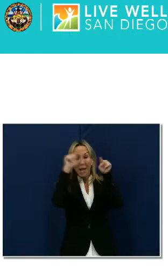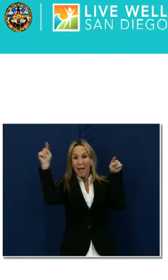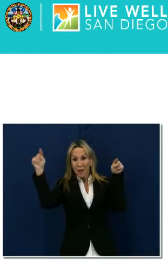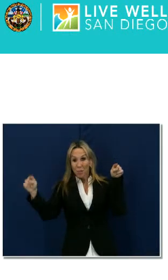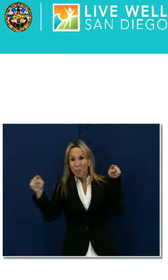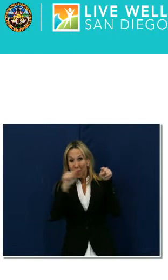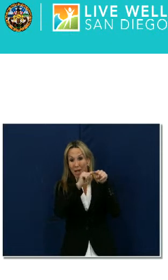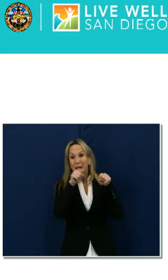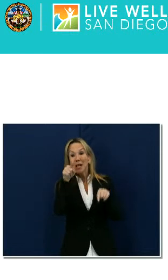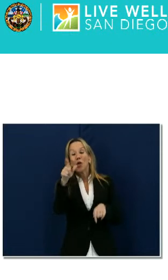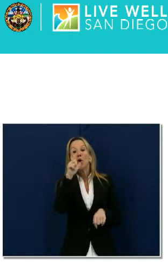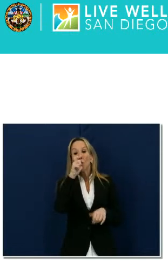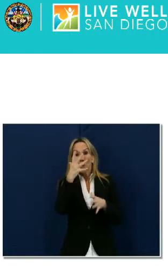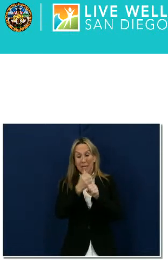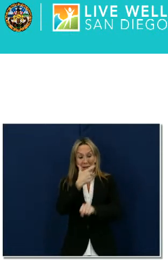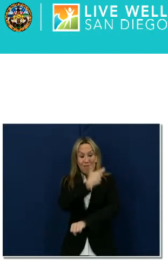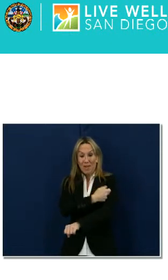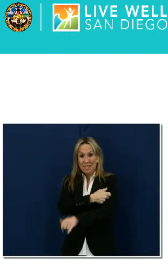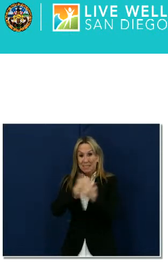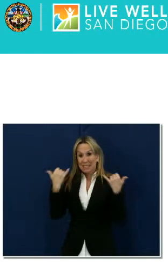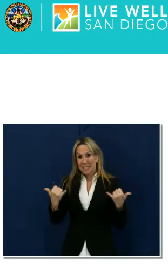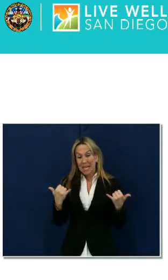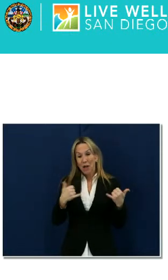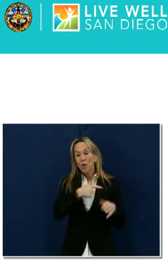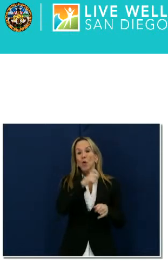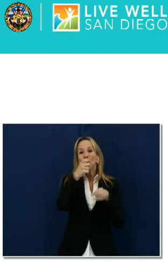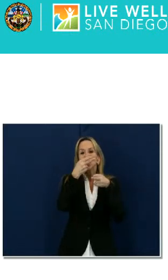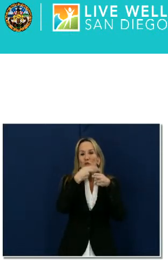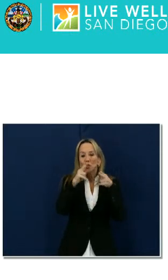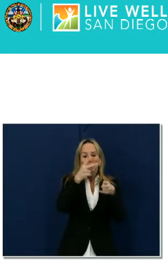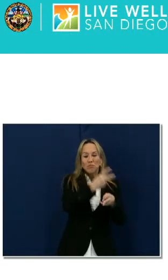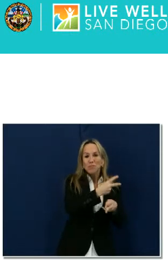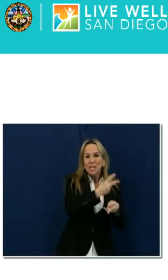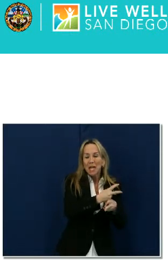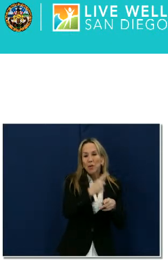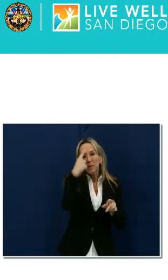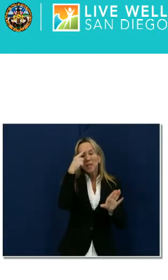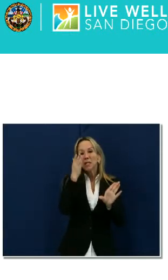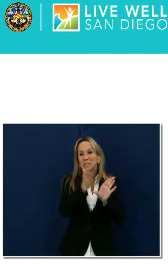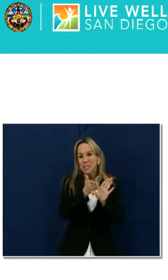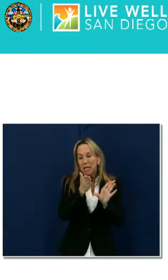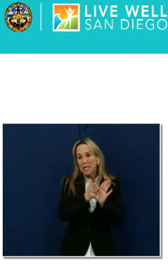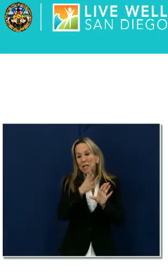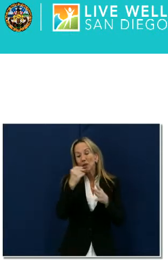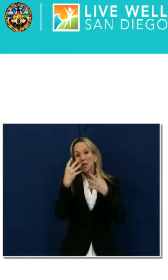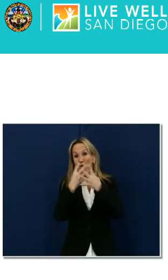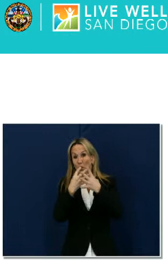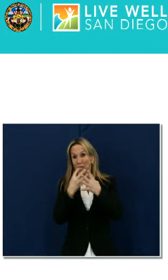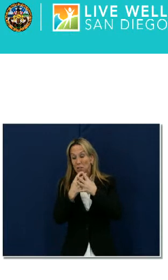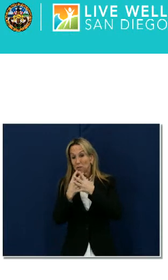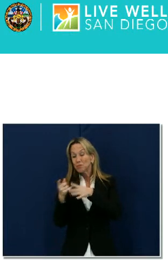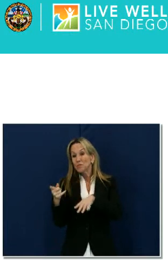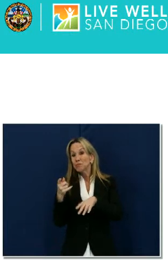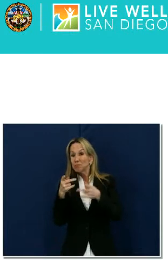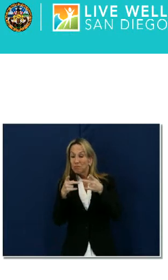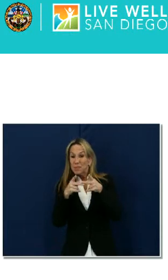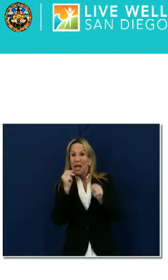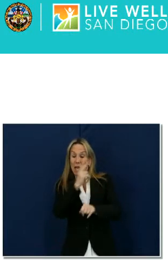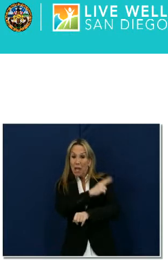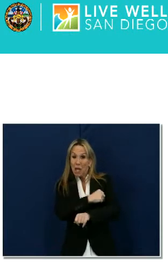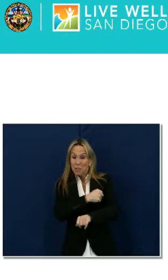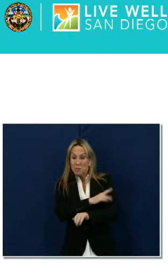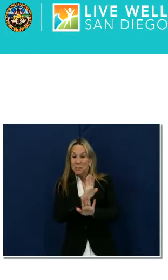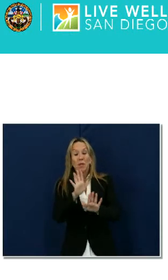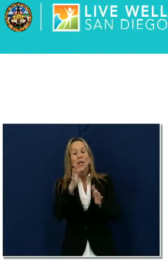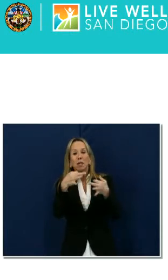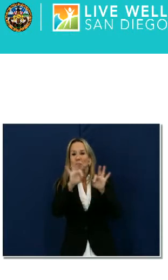is getting vaccines today. Acute care, psychiatric and correctional facility hospitals in San Diego County. Now, it's important to note, we